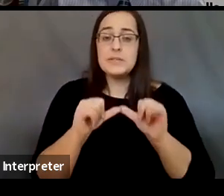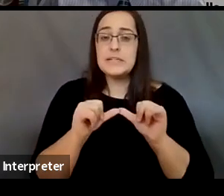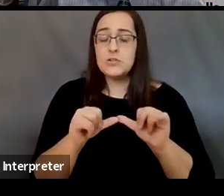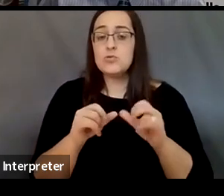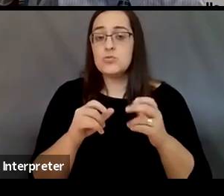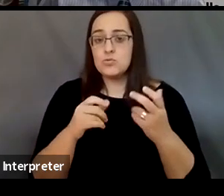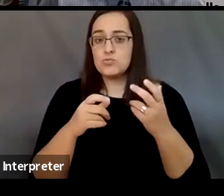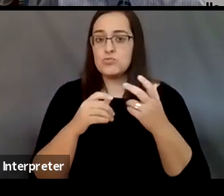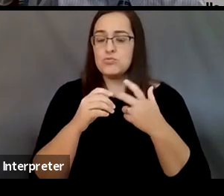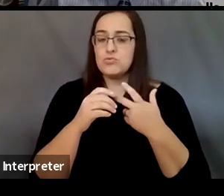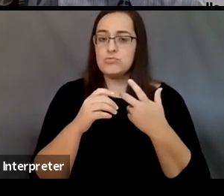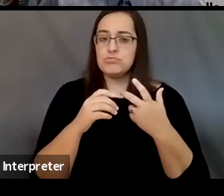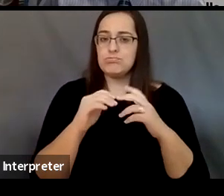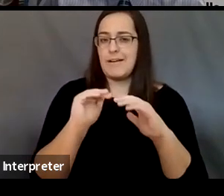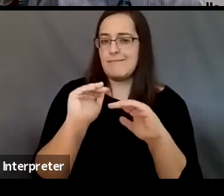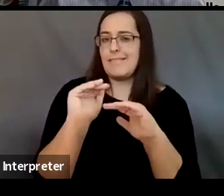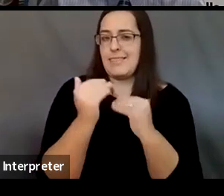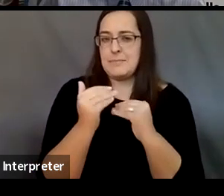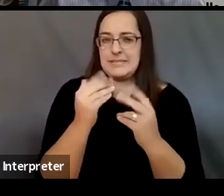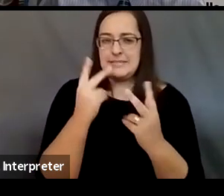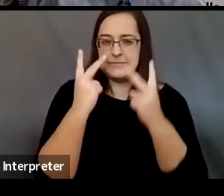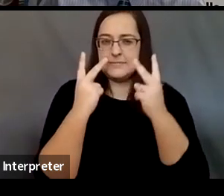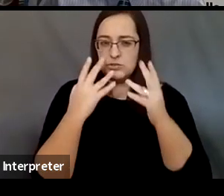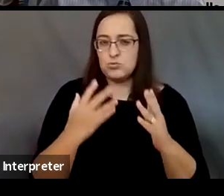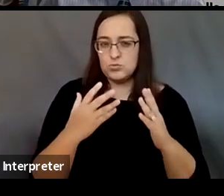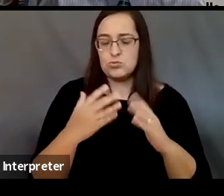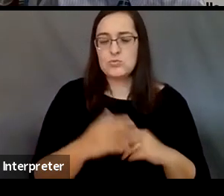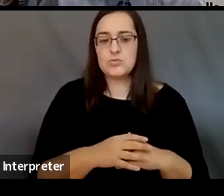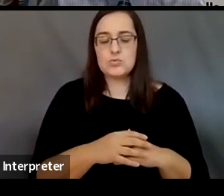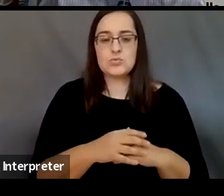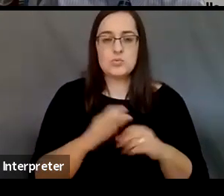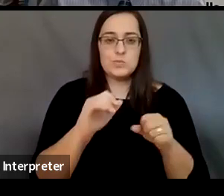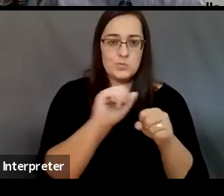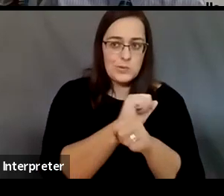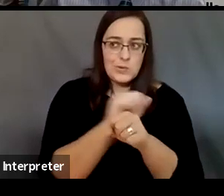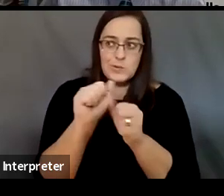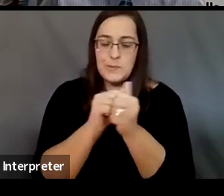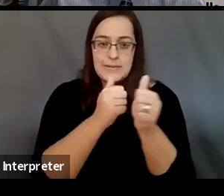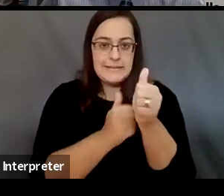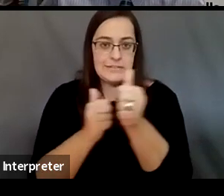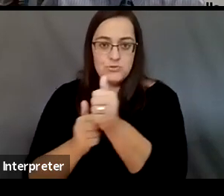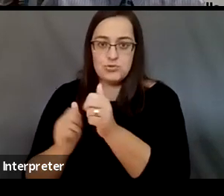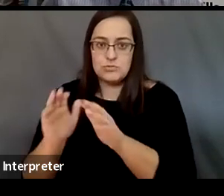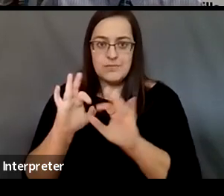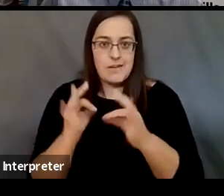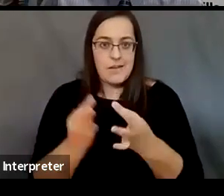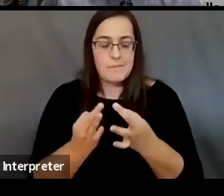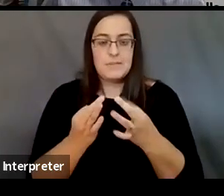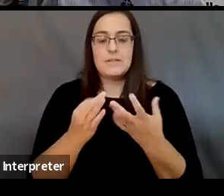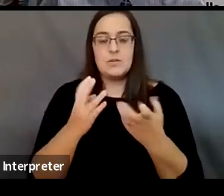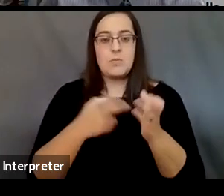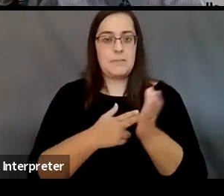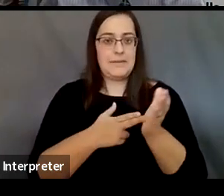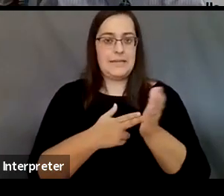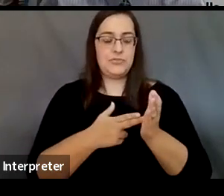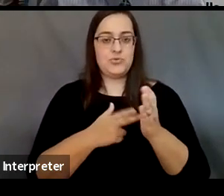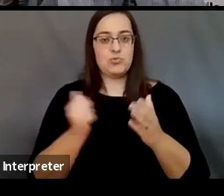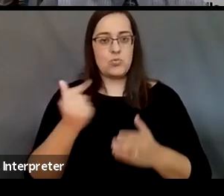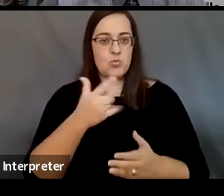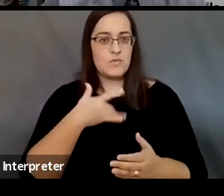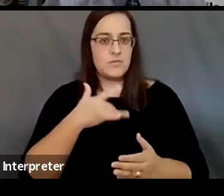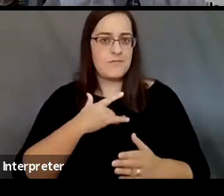that restrictive policy and try to work with every patient and family member so that we can accommodate their